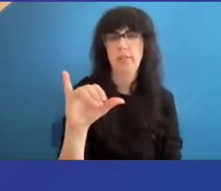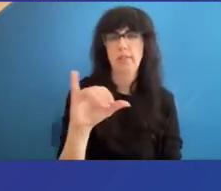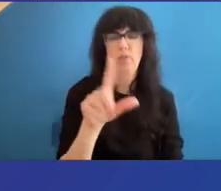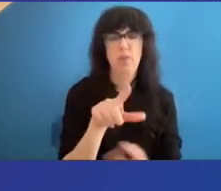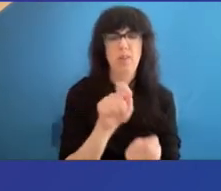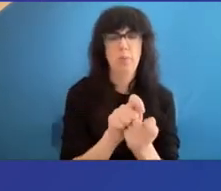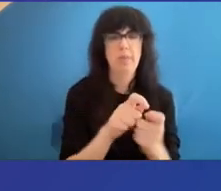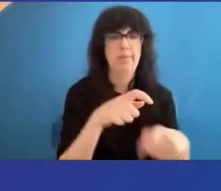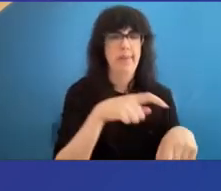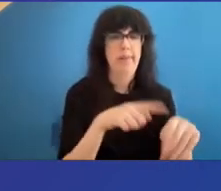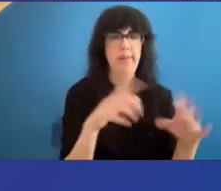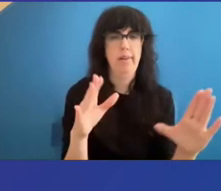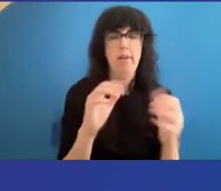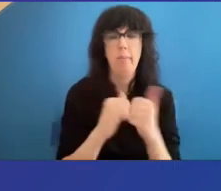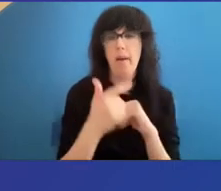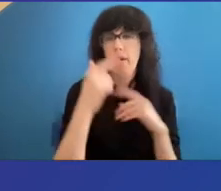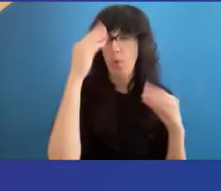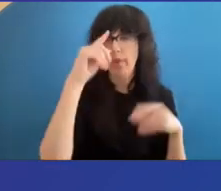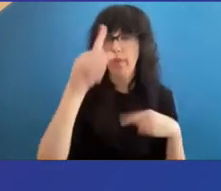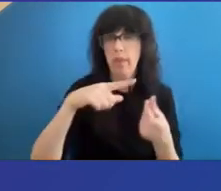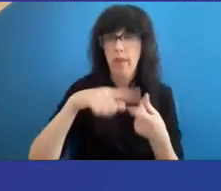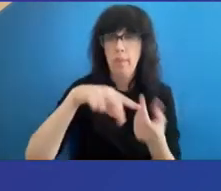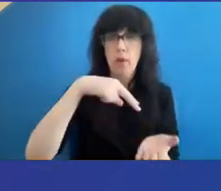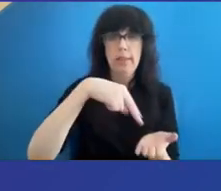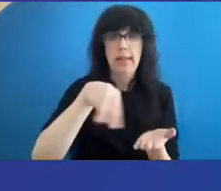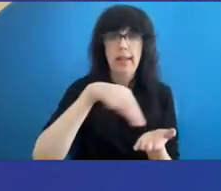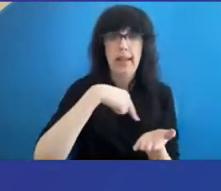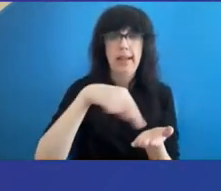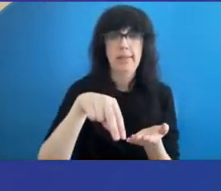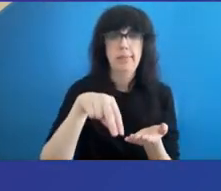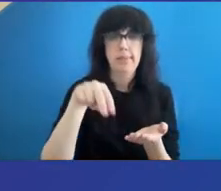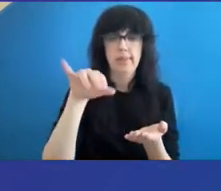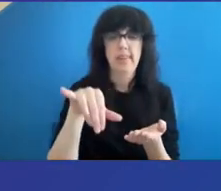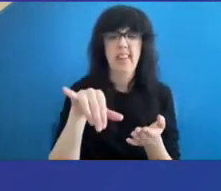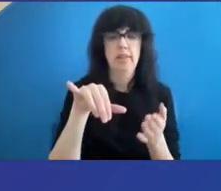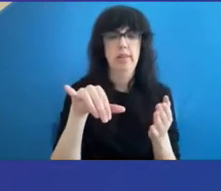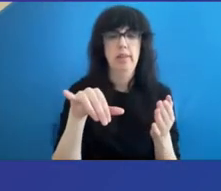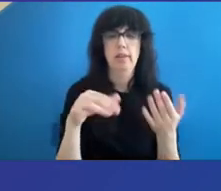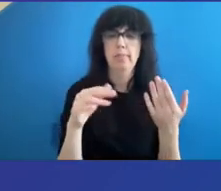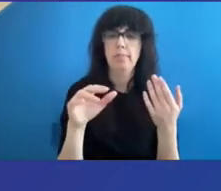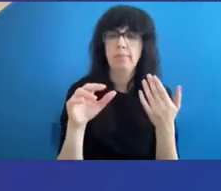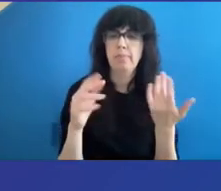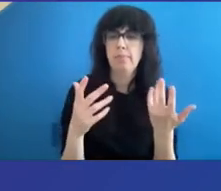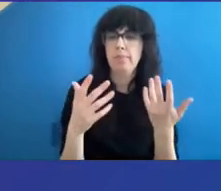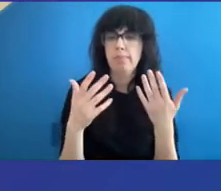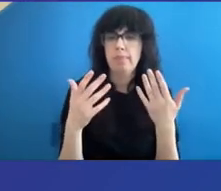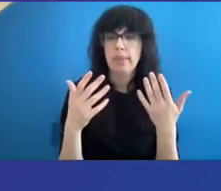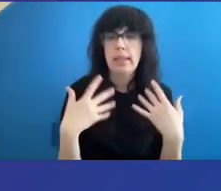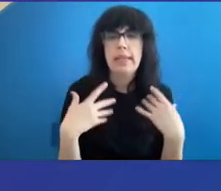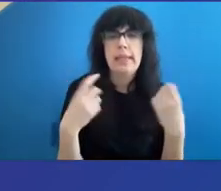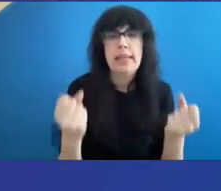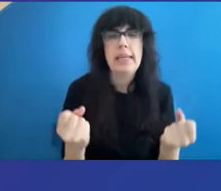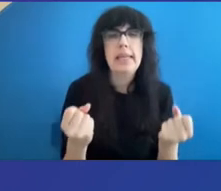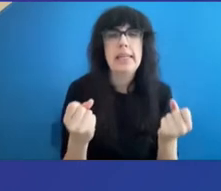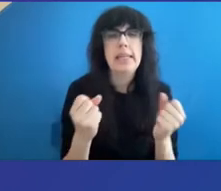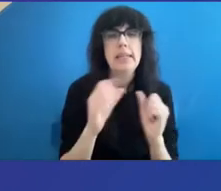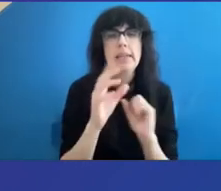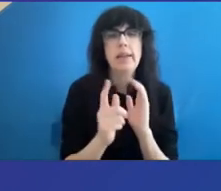How might we think about dance as a nourishing period of time, or a healing period of